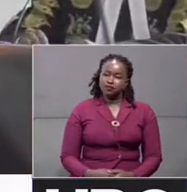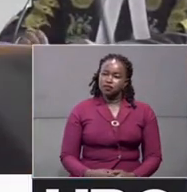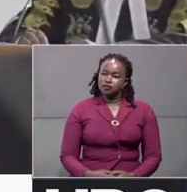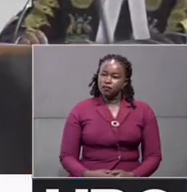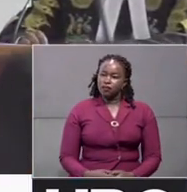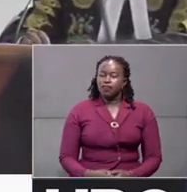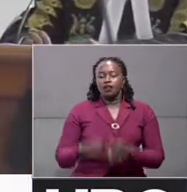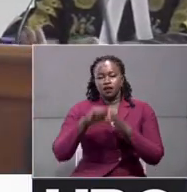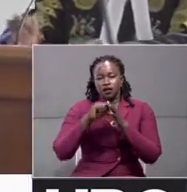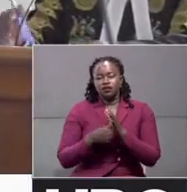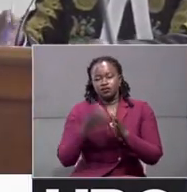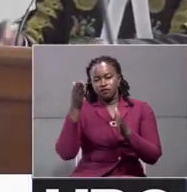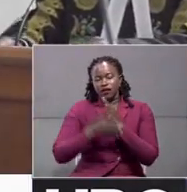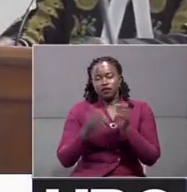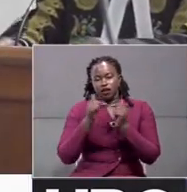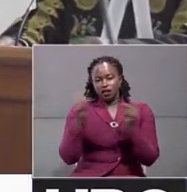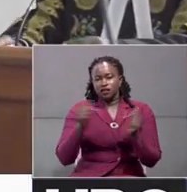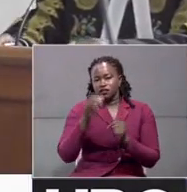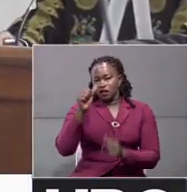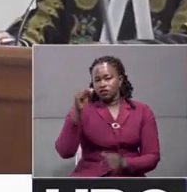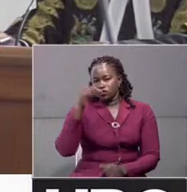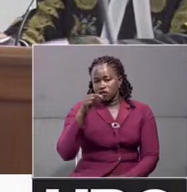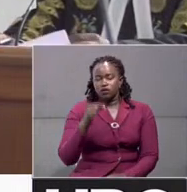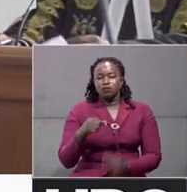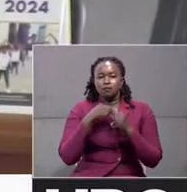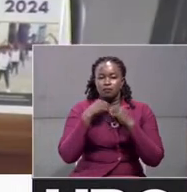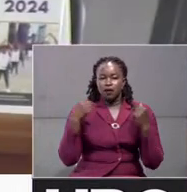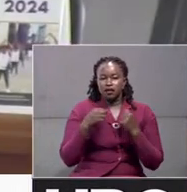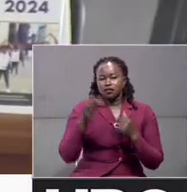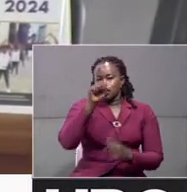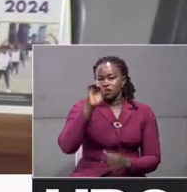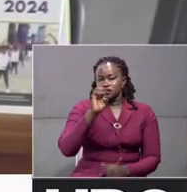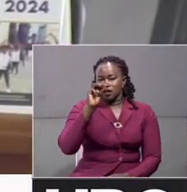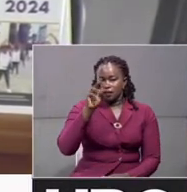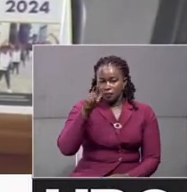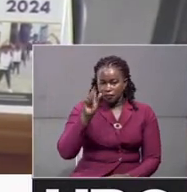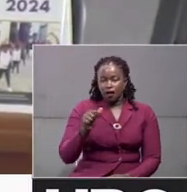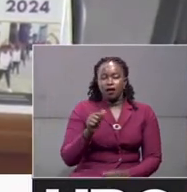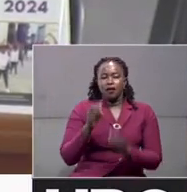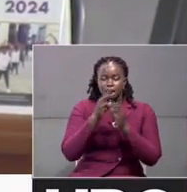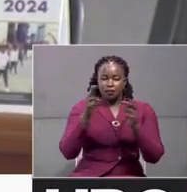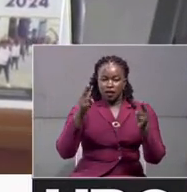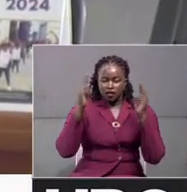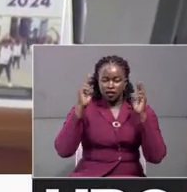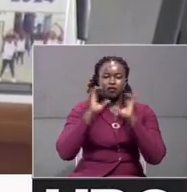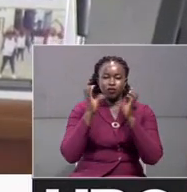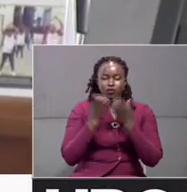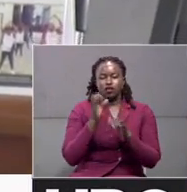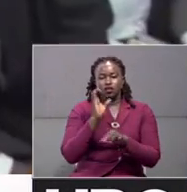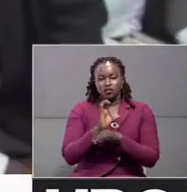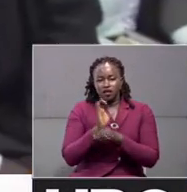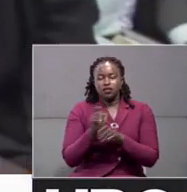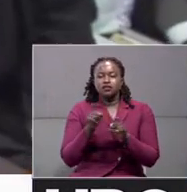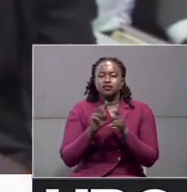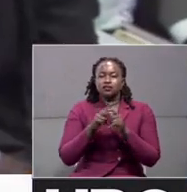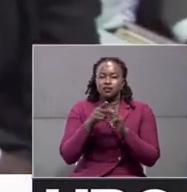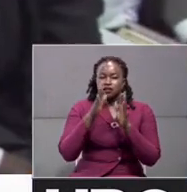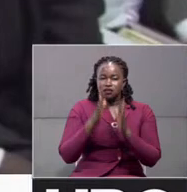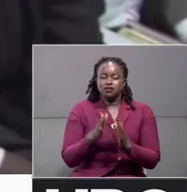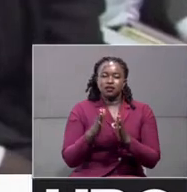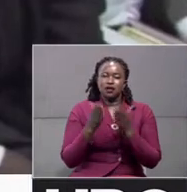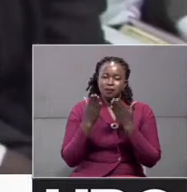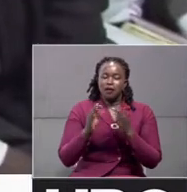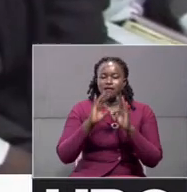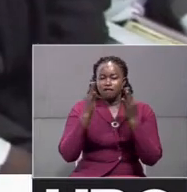The case was filed against the Attorney General, Pastor Matov Semp of Makerere Community Church, and Engineer Stephen Langa of